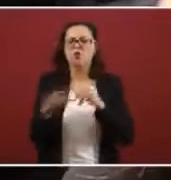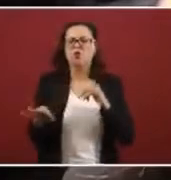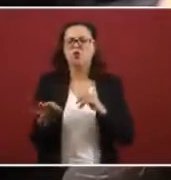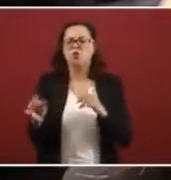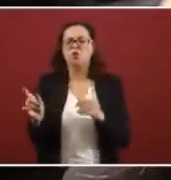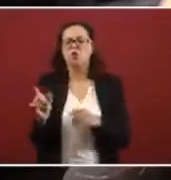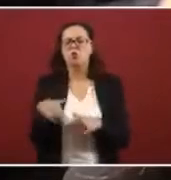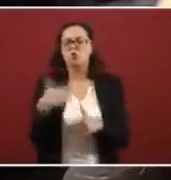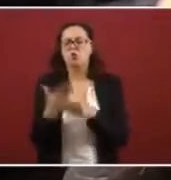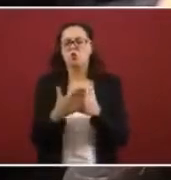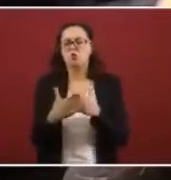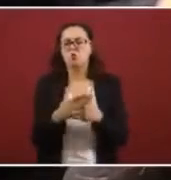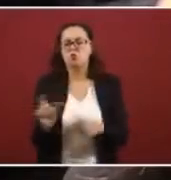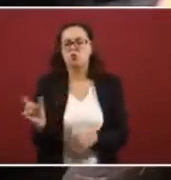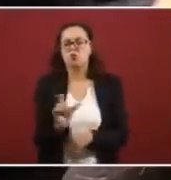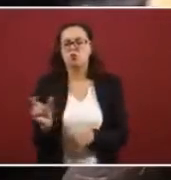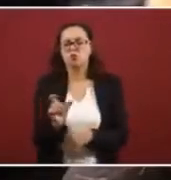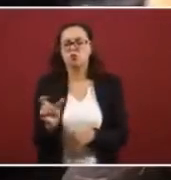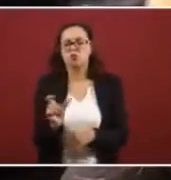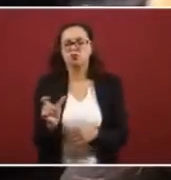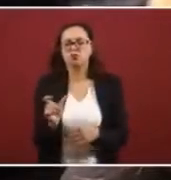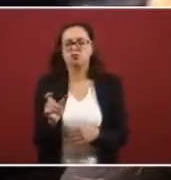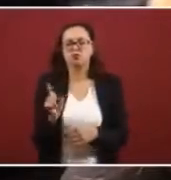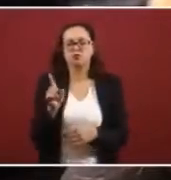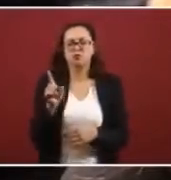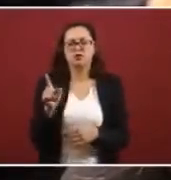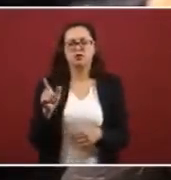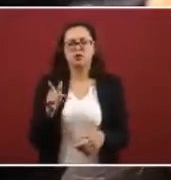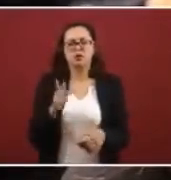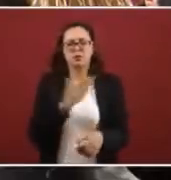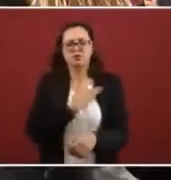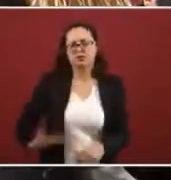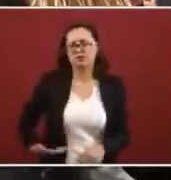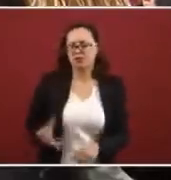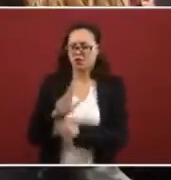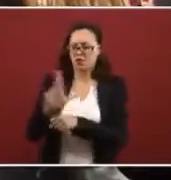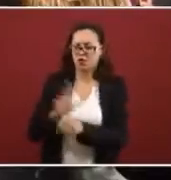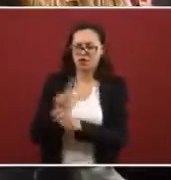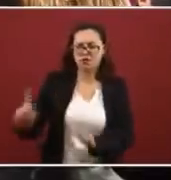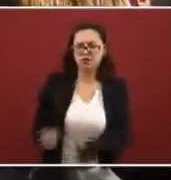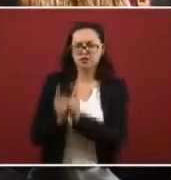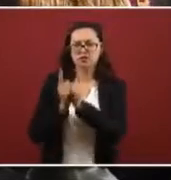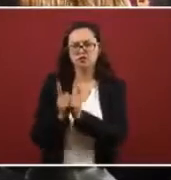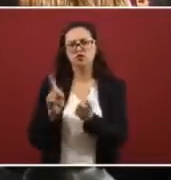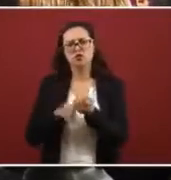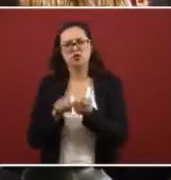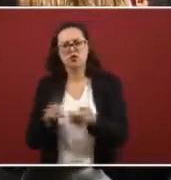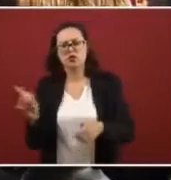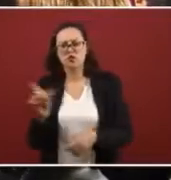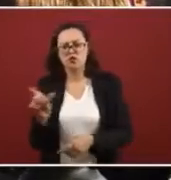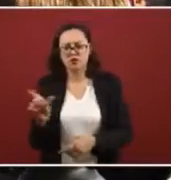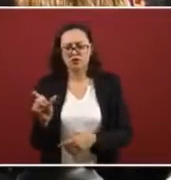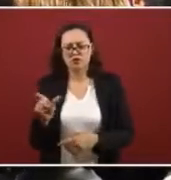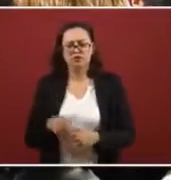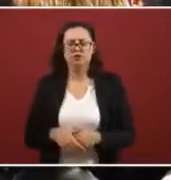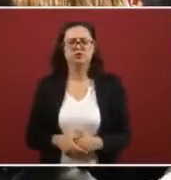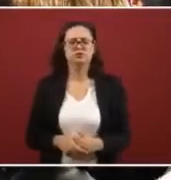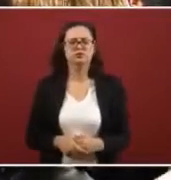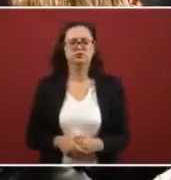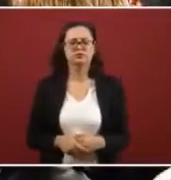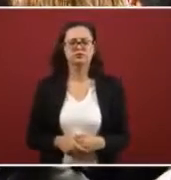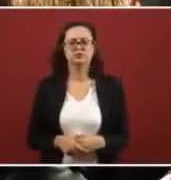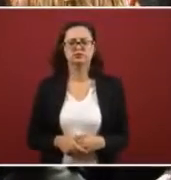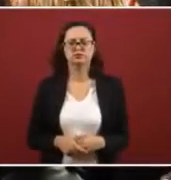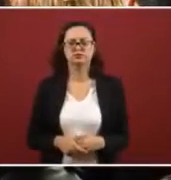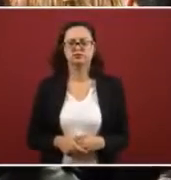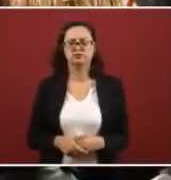us if you're going to be meeting with the Honduran president and when? So we're